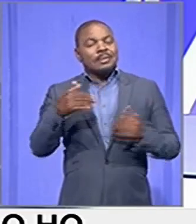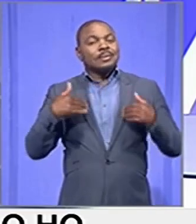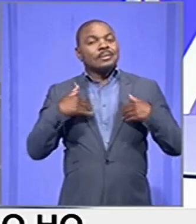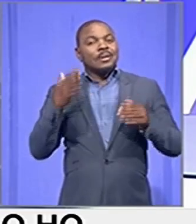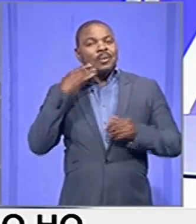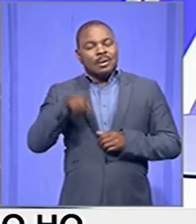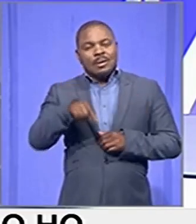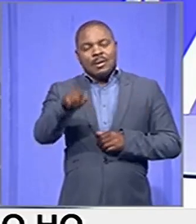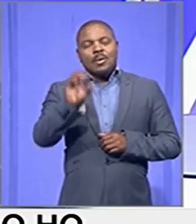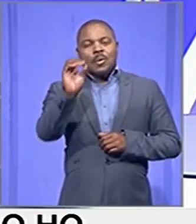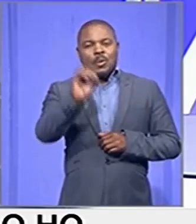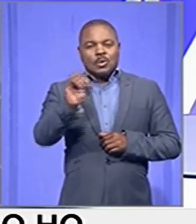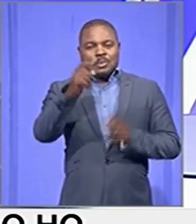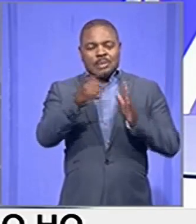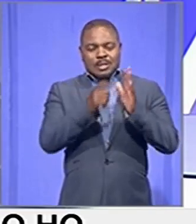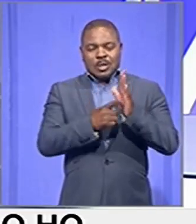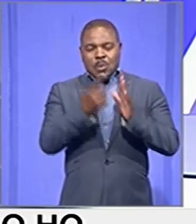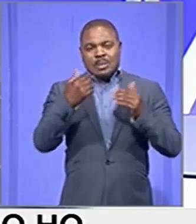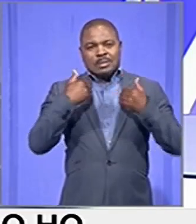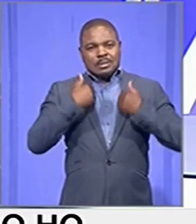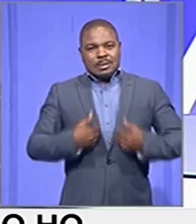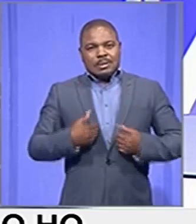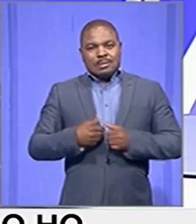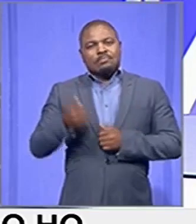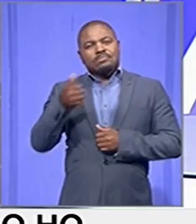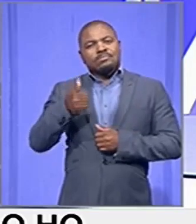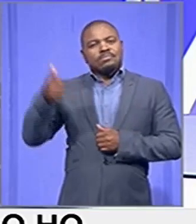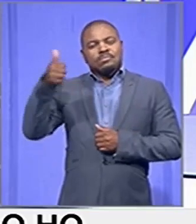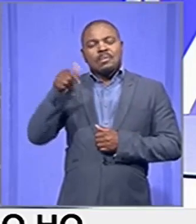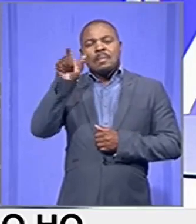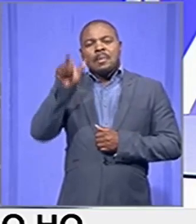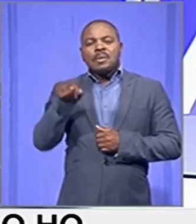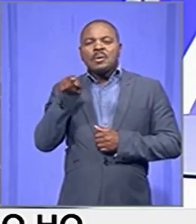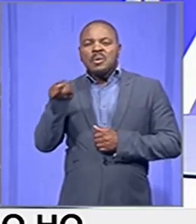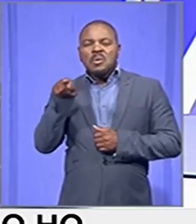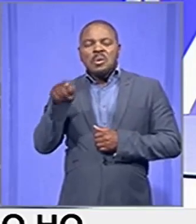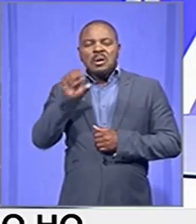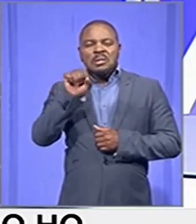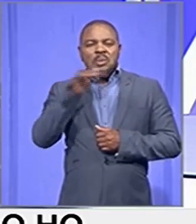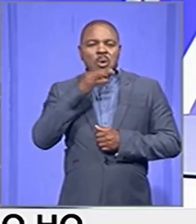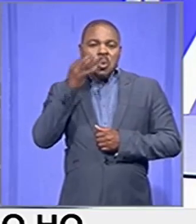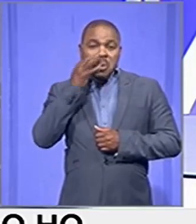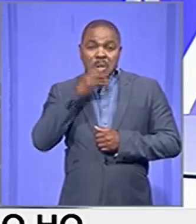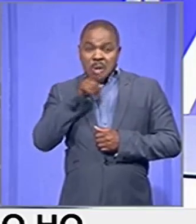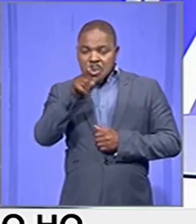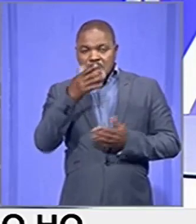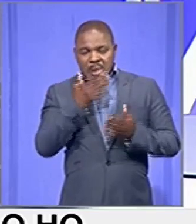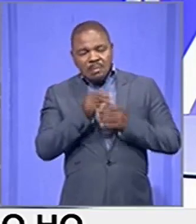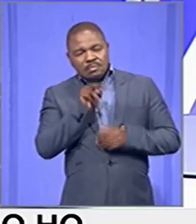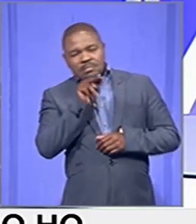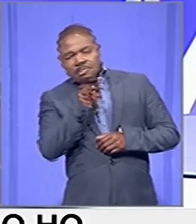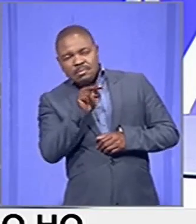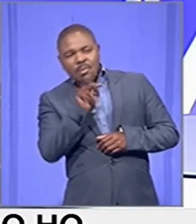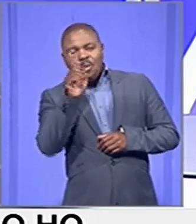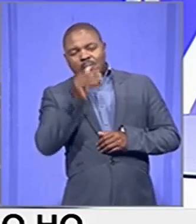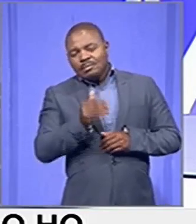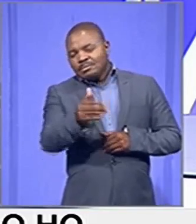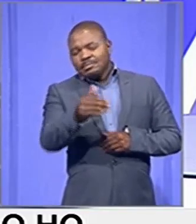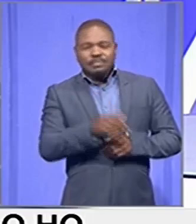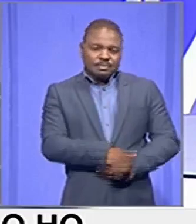pele Mphalane e leng ka Sontaha. Hloho ya digital audio visual news e hlalosa se wena mmuhi o ka se lebellang tshebelong ena e